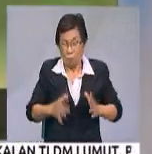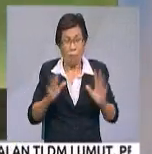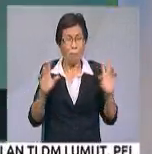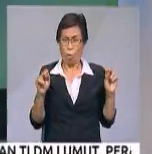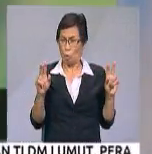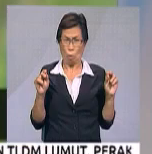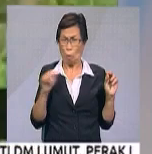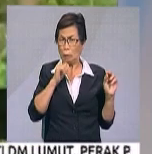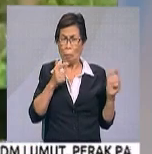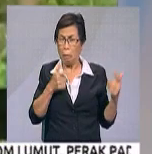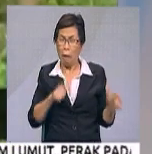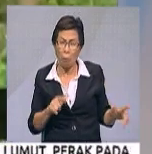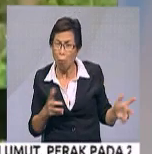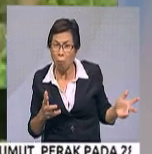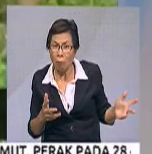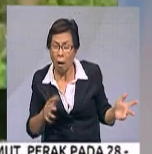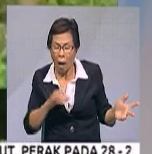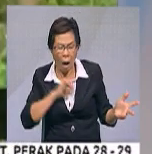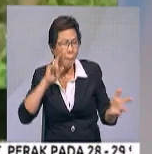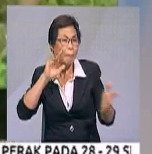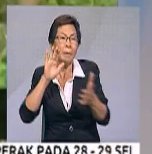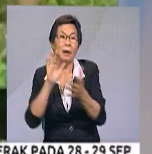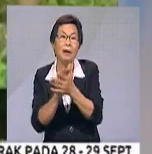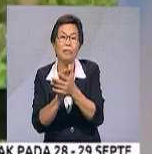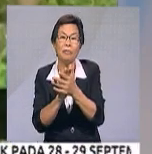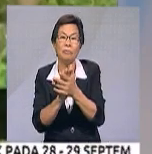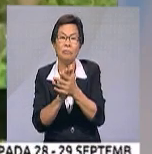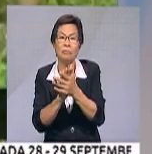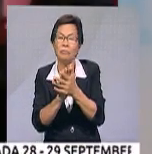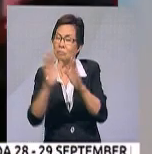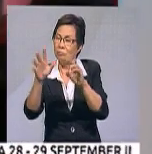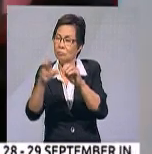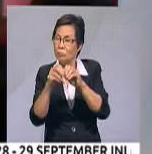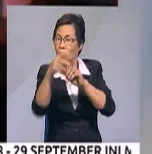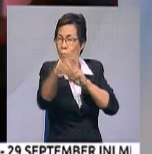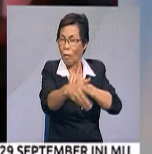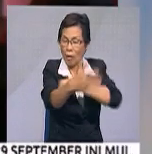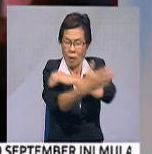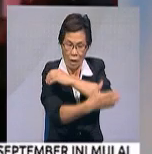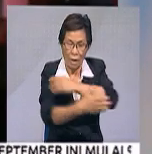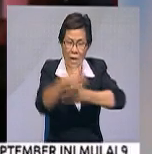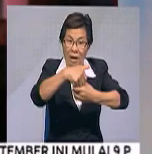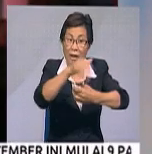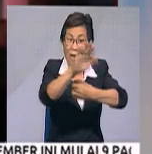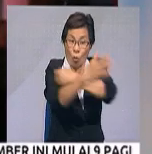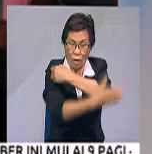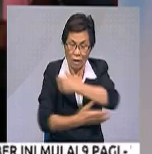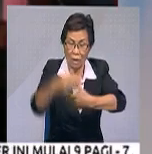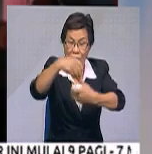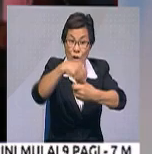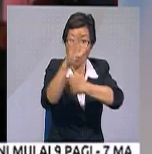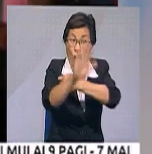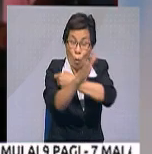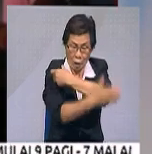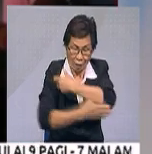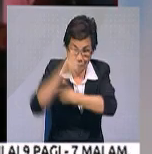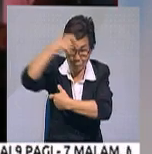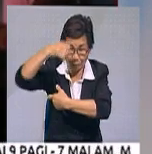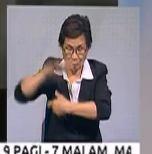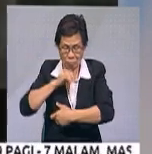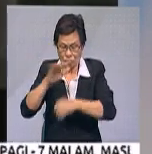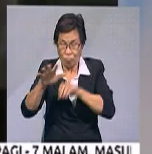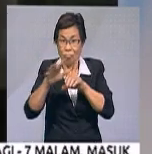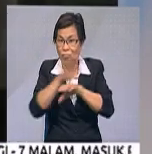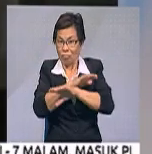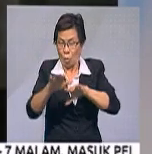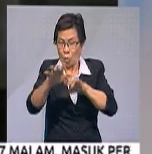happening. I believe in non-interference in the internal affairs of nations. But